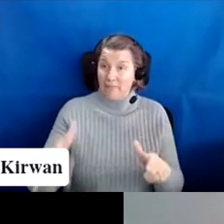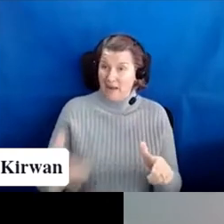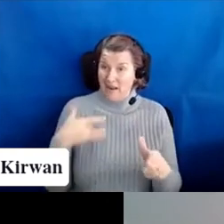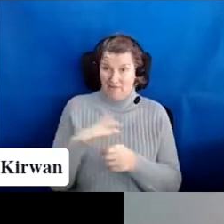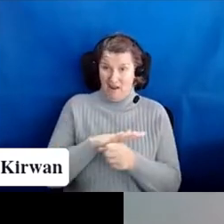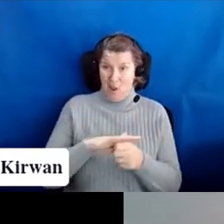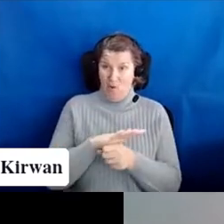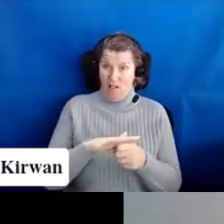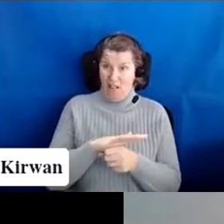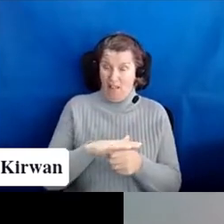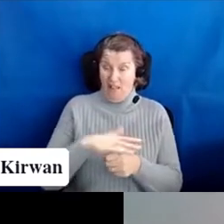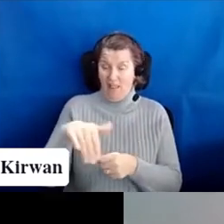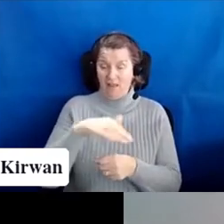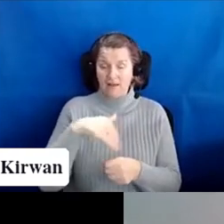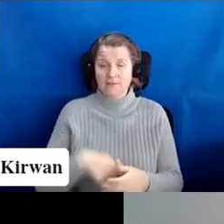locally.